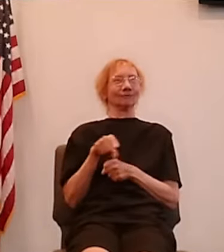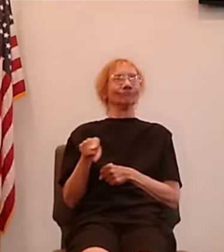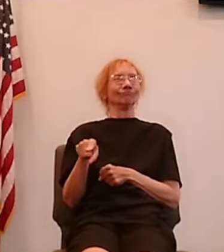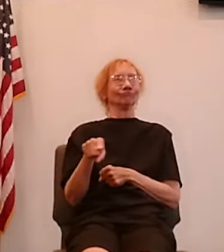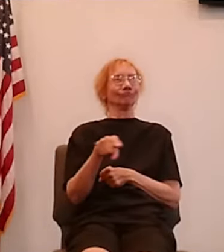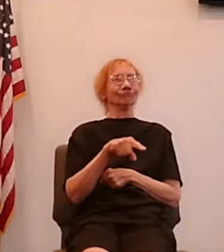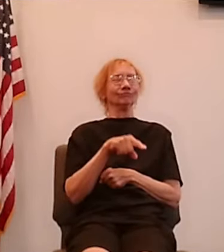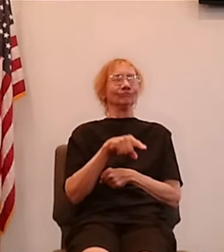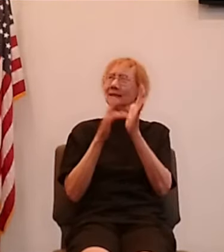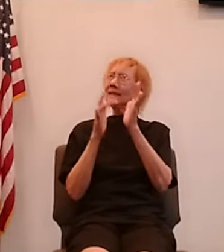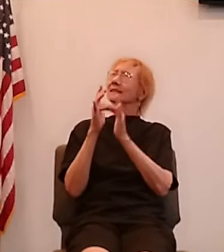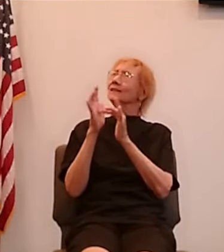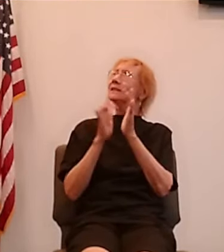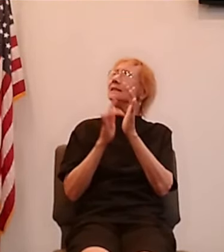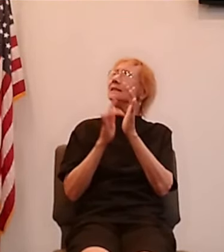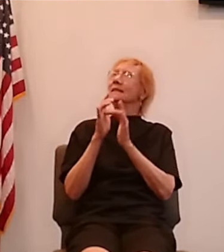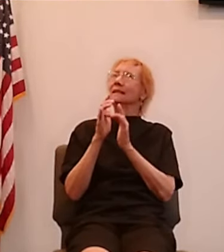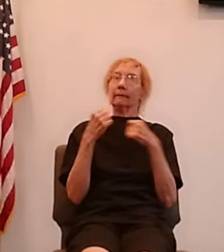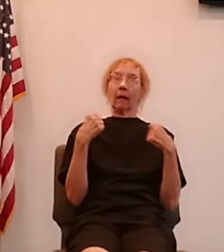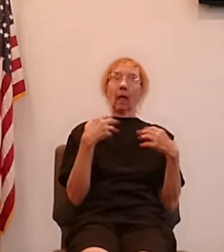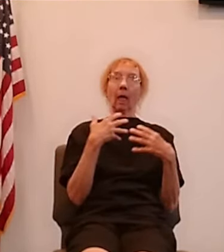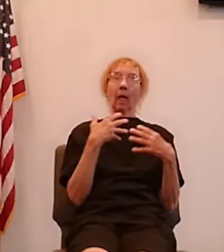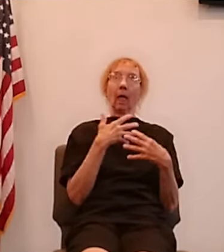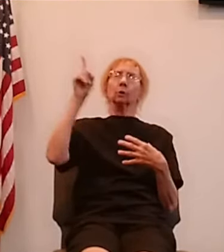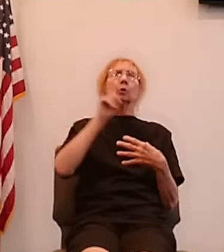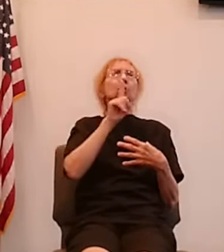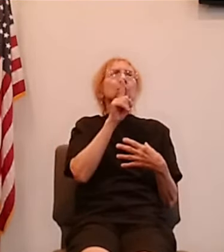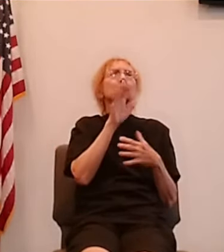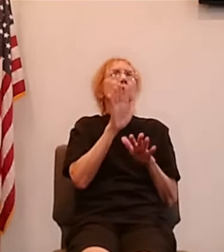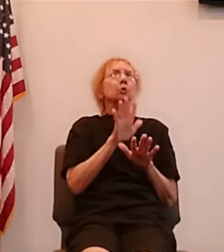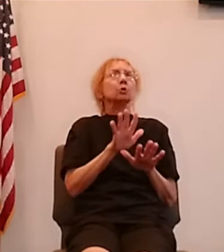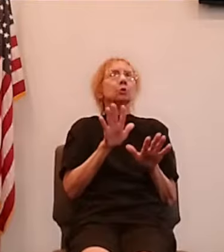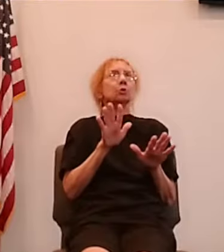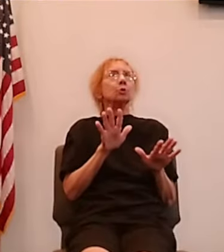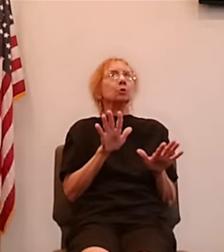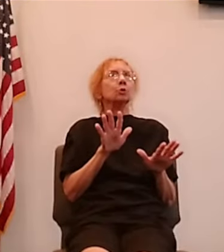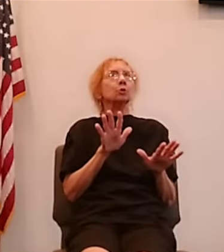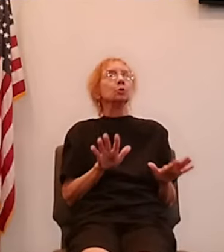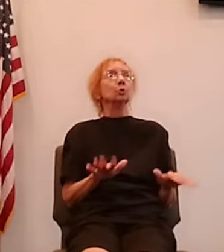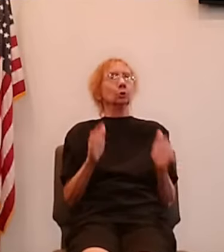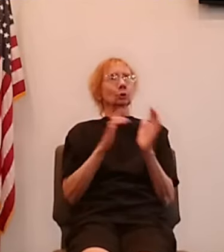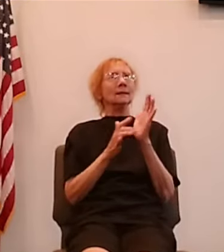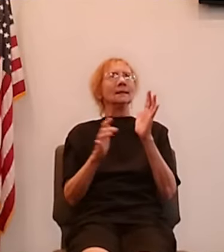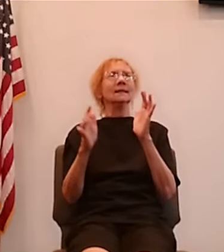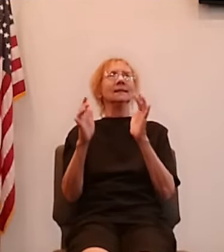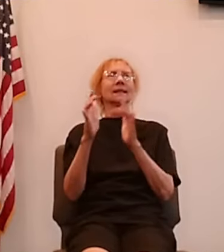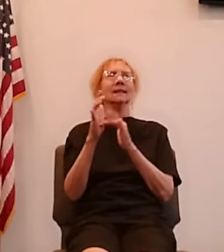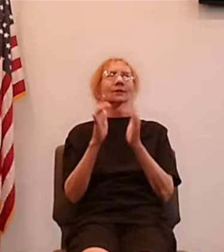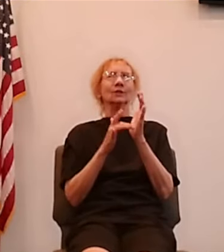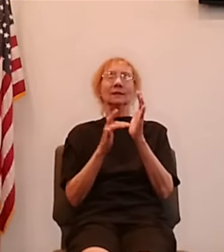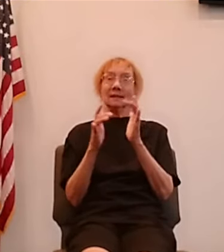Jesus, Jesus, you silence fear.